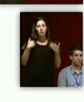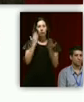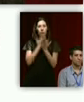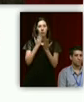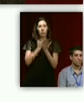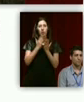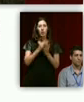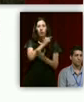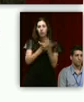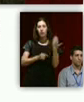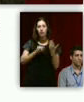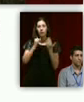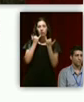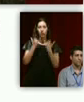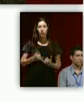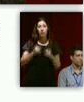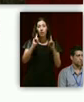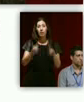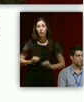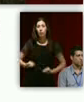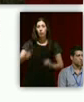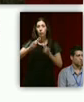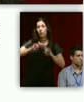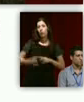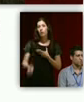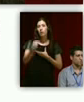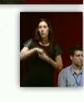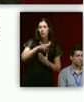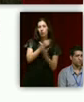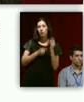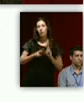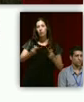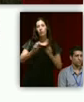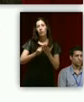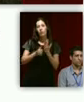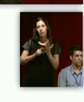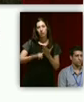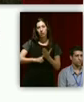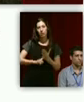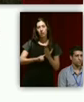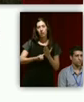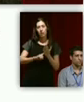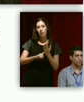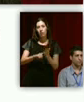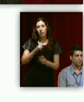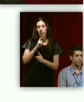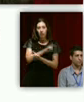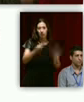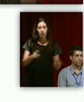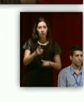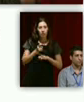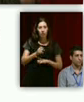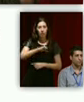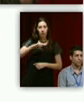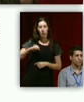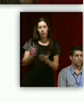lectures numerous courses in this field. His research includes the design of new interfaces of